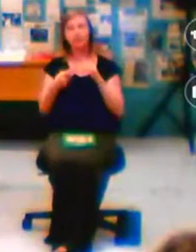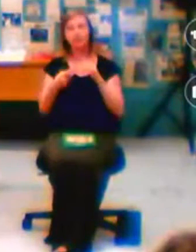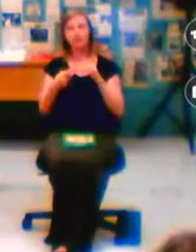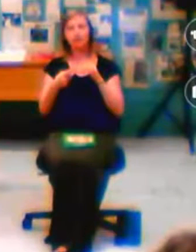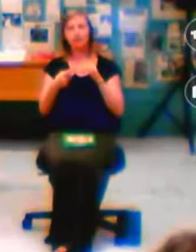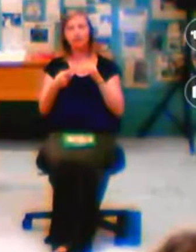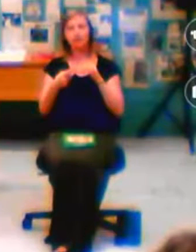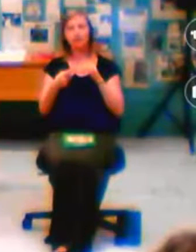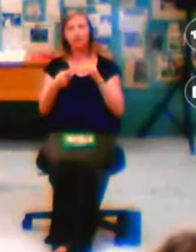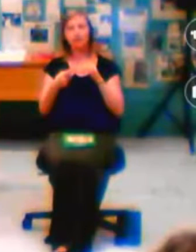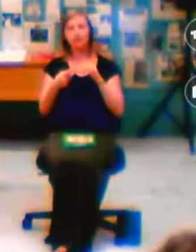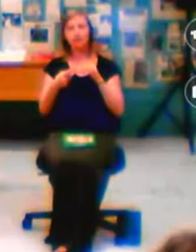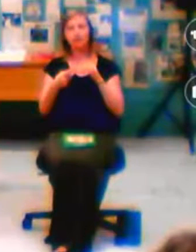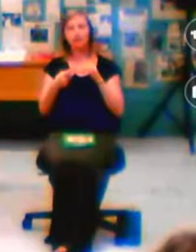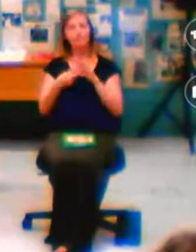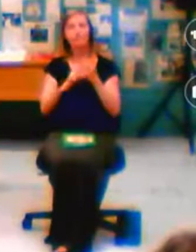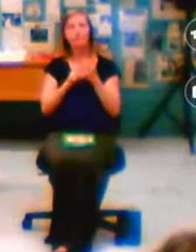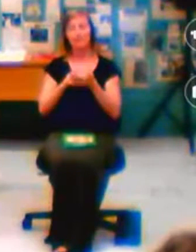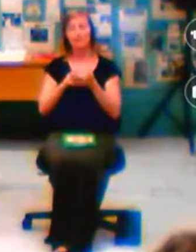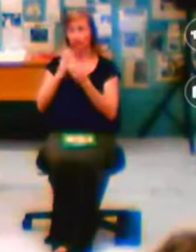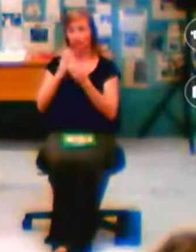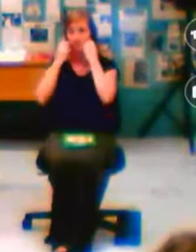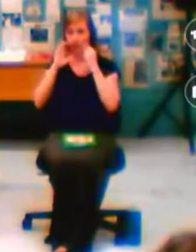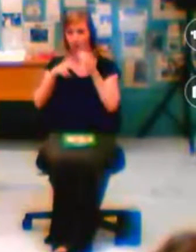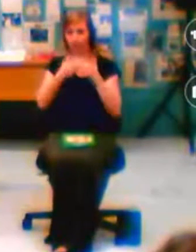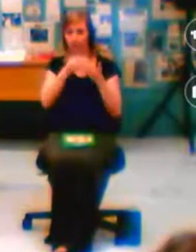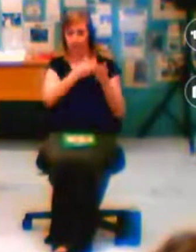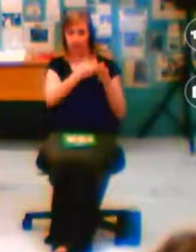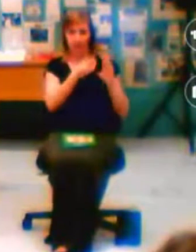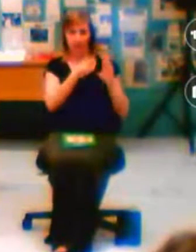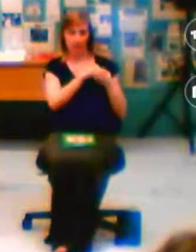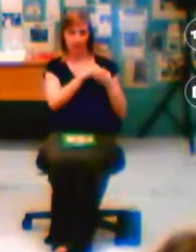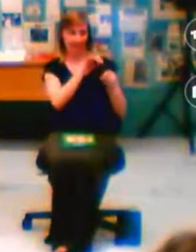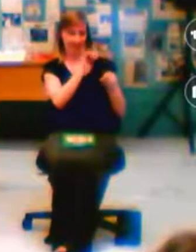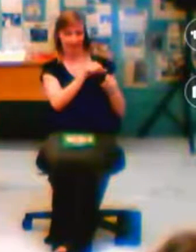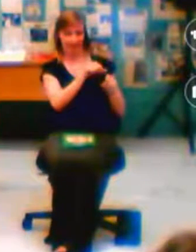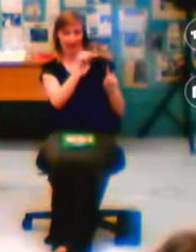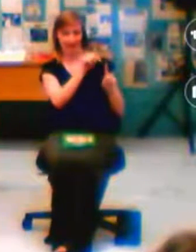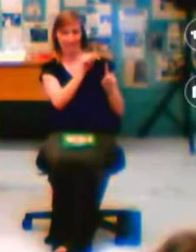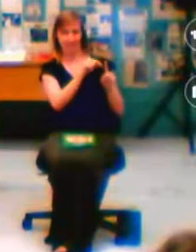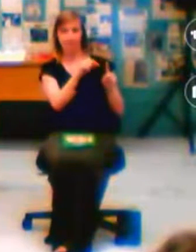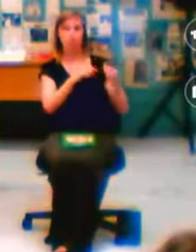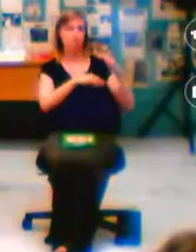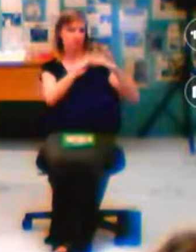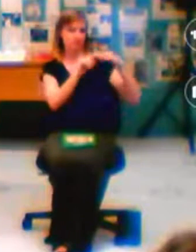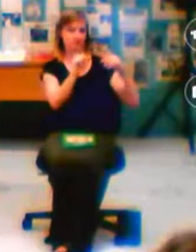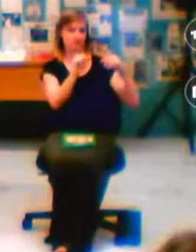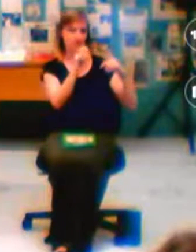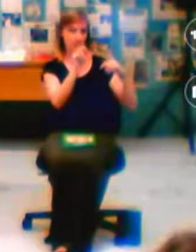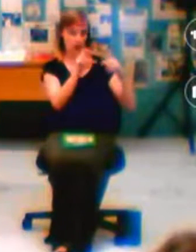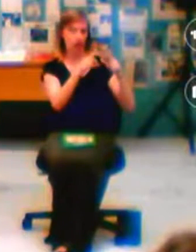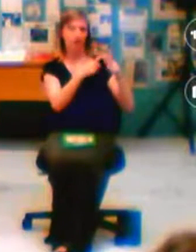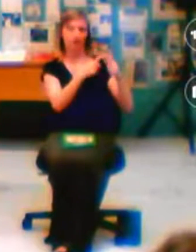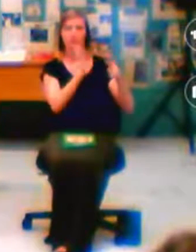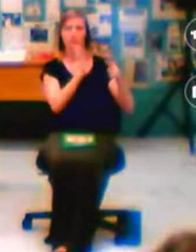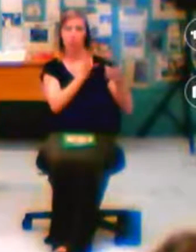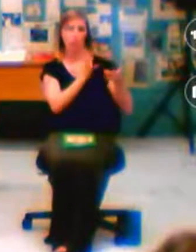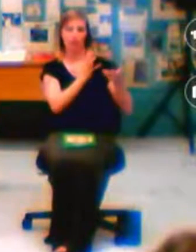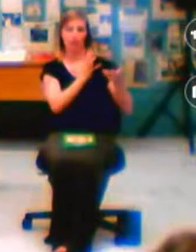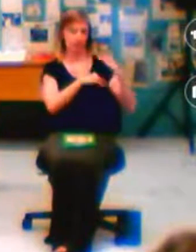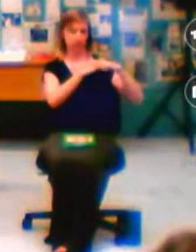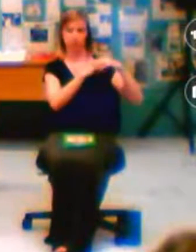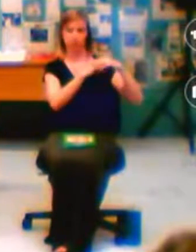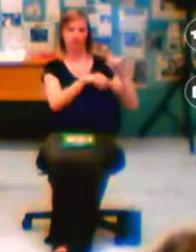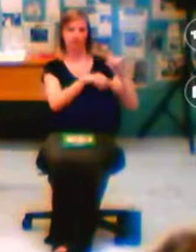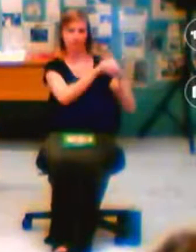Tabor limits. In other words, if we didn't put it in the Constitution, everything collected would count against Tabor and there'd be no money left to run the